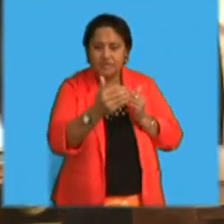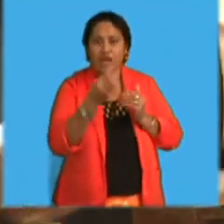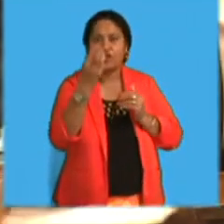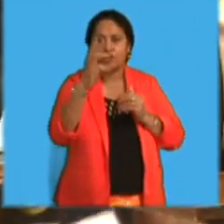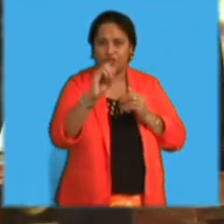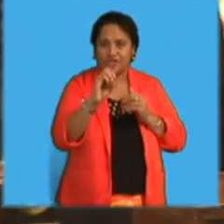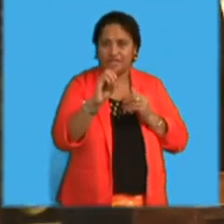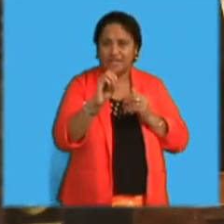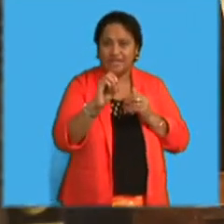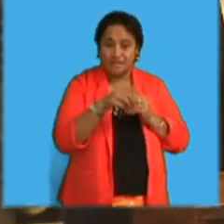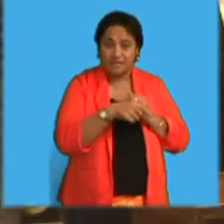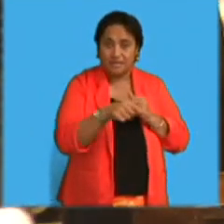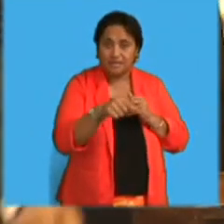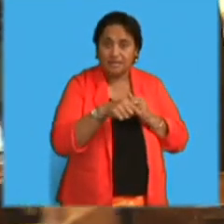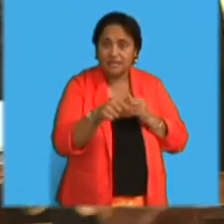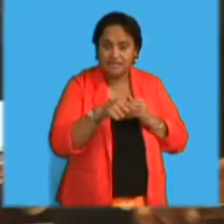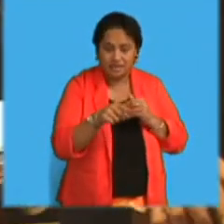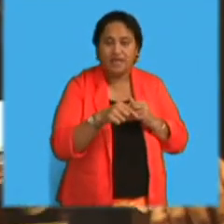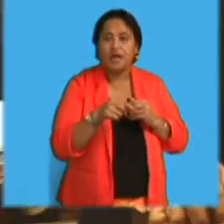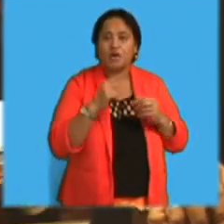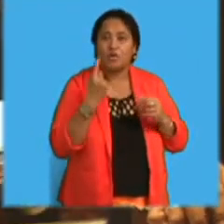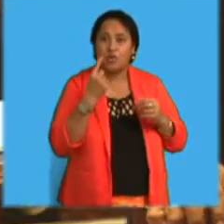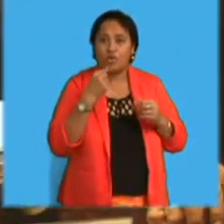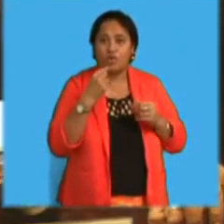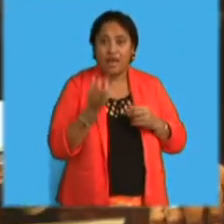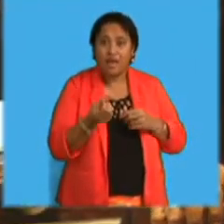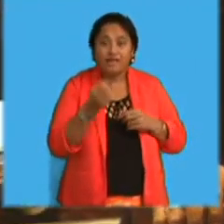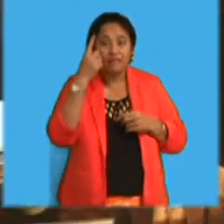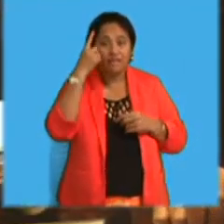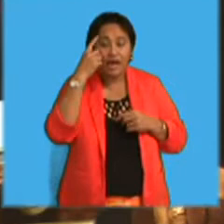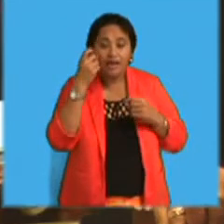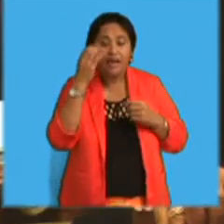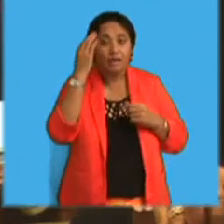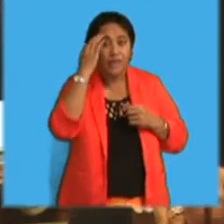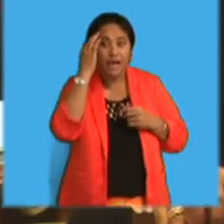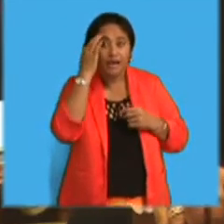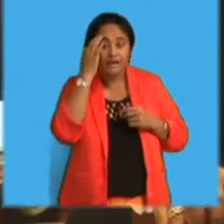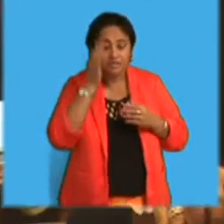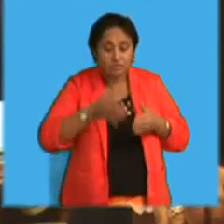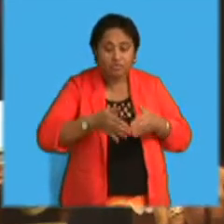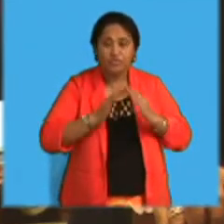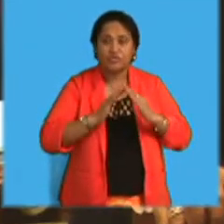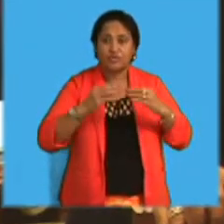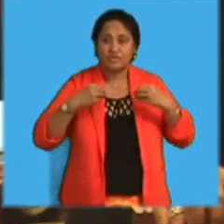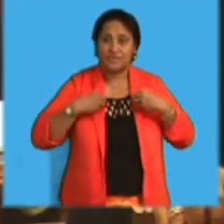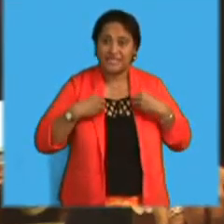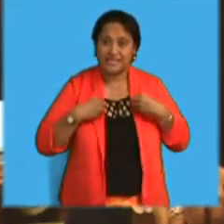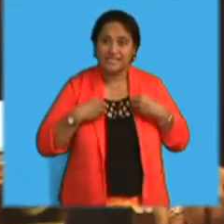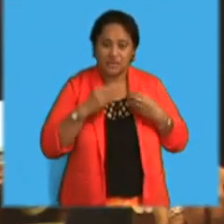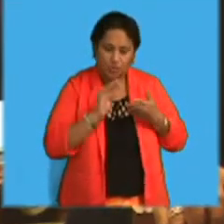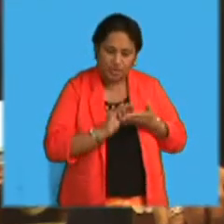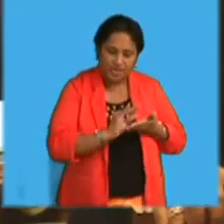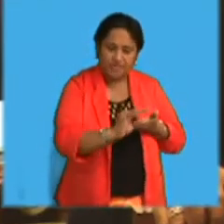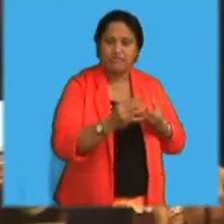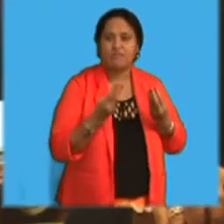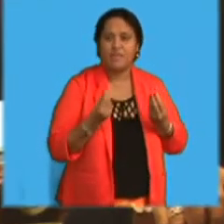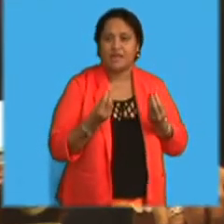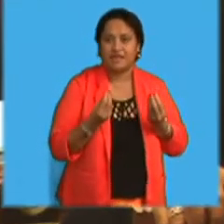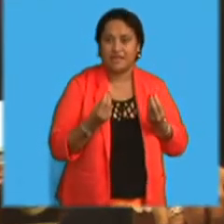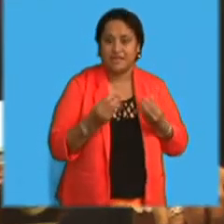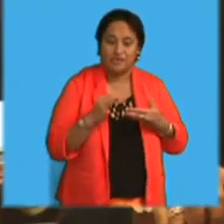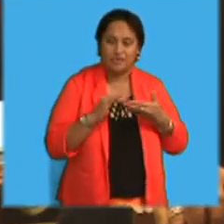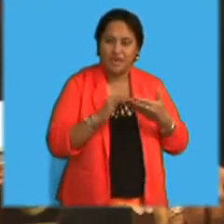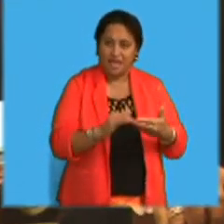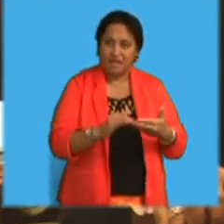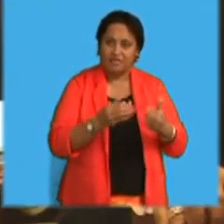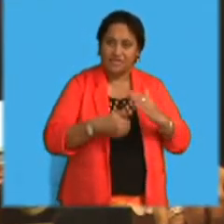business ideas. The Ministry is currently formalizing the appointment of 8 accomplished professionals from the private sector with significant